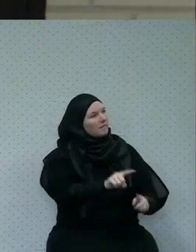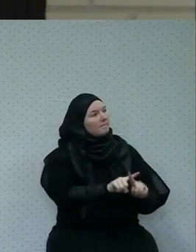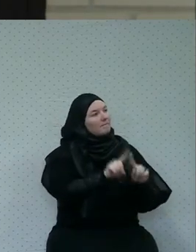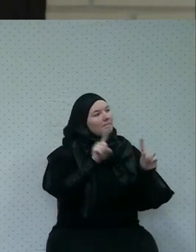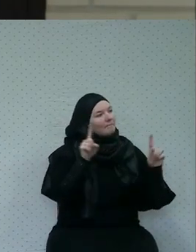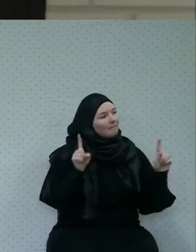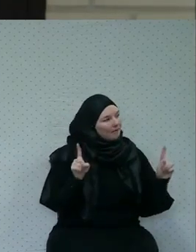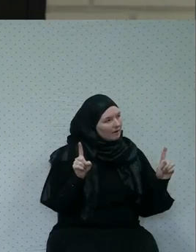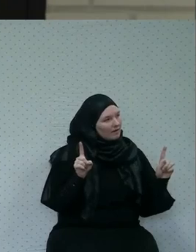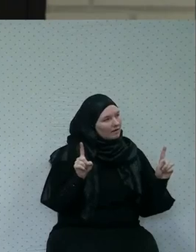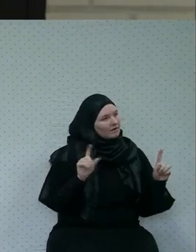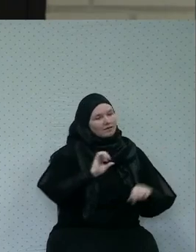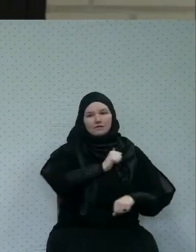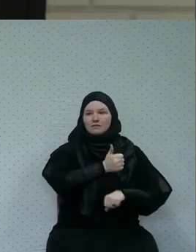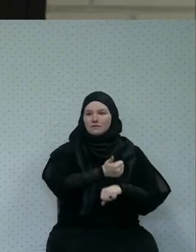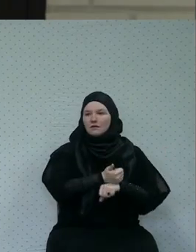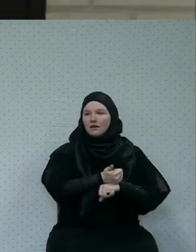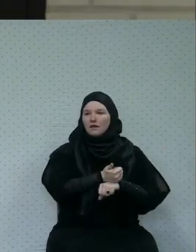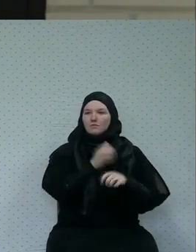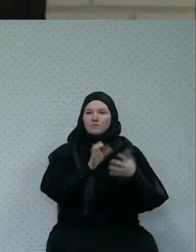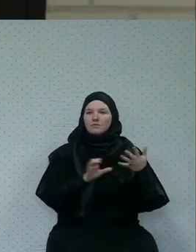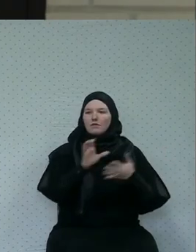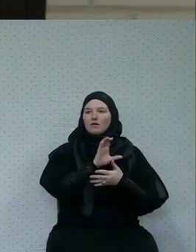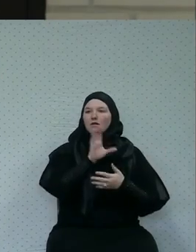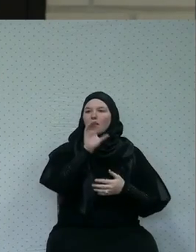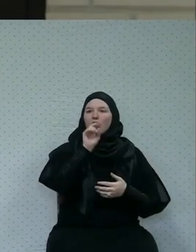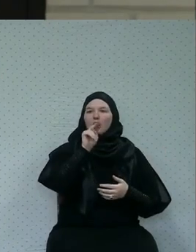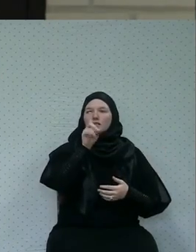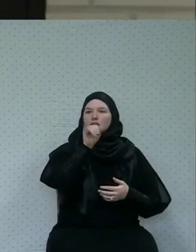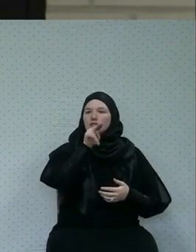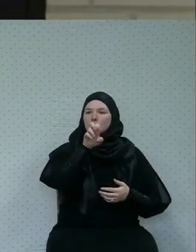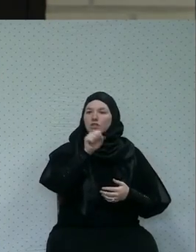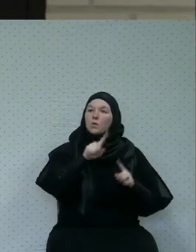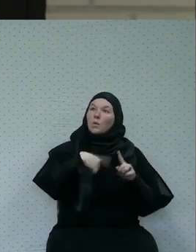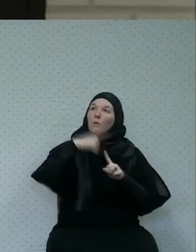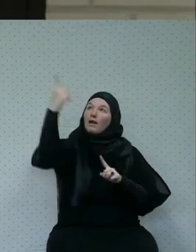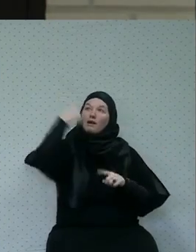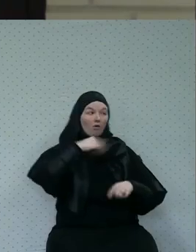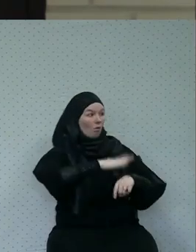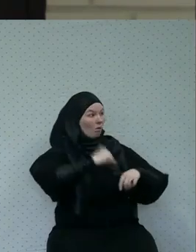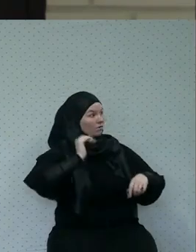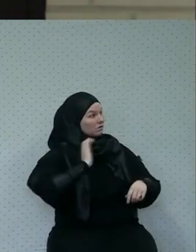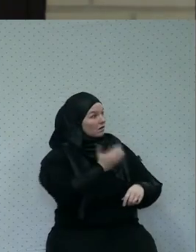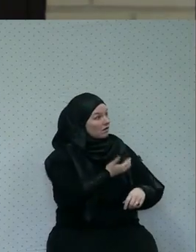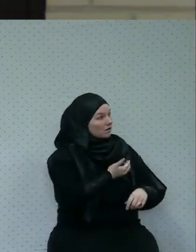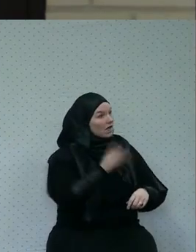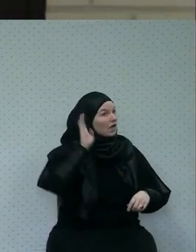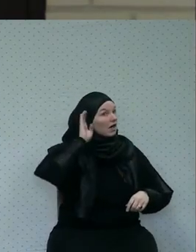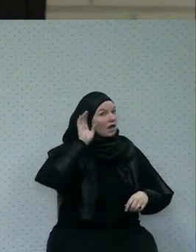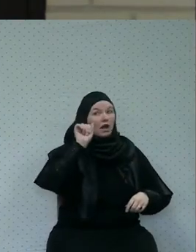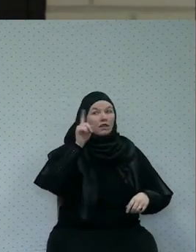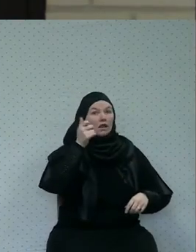He set conditions that we also, when He calls us, that we